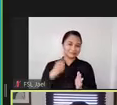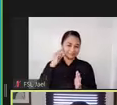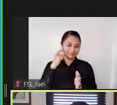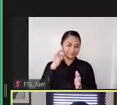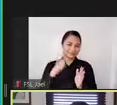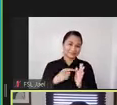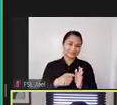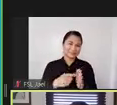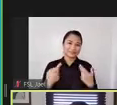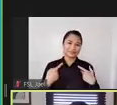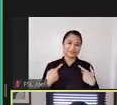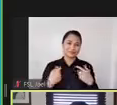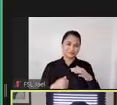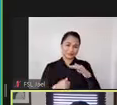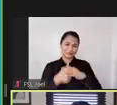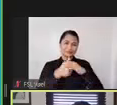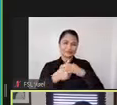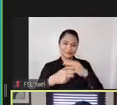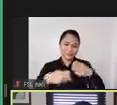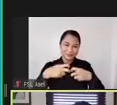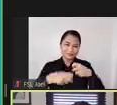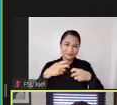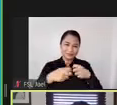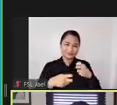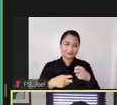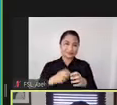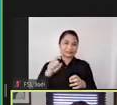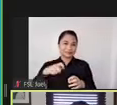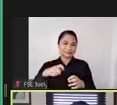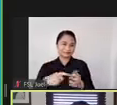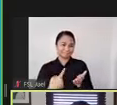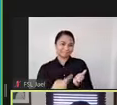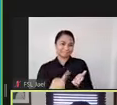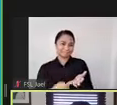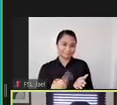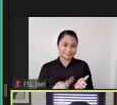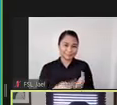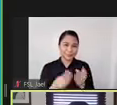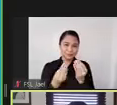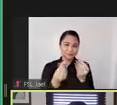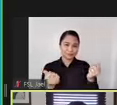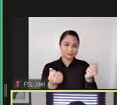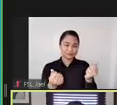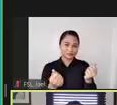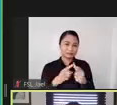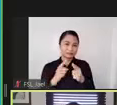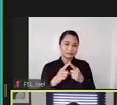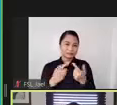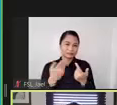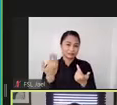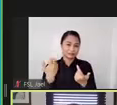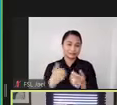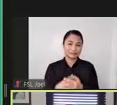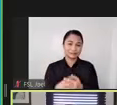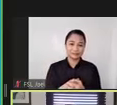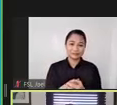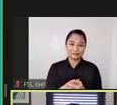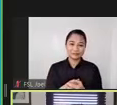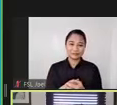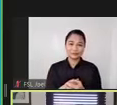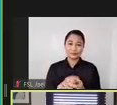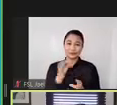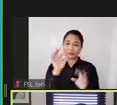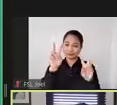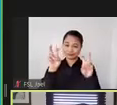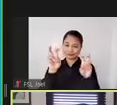urgent to me, which is food waste. And as mentioned earlier, today is World Food Day. So it's just appropriate that